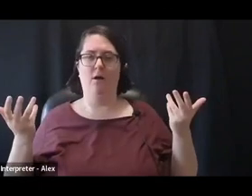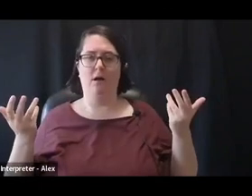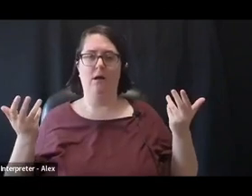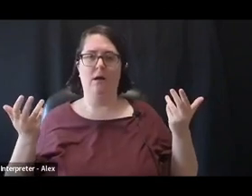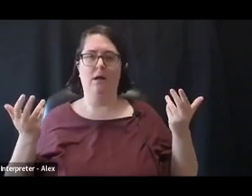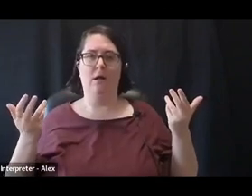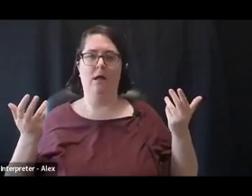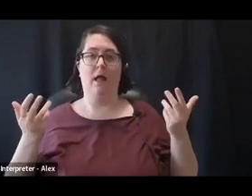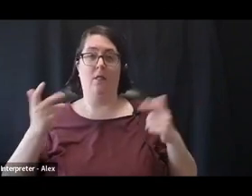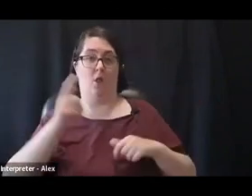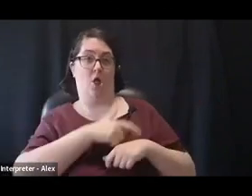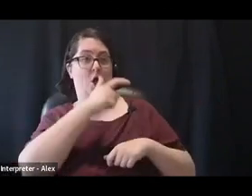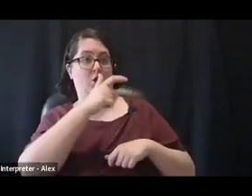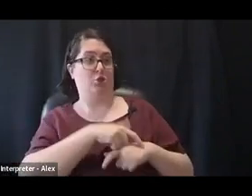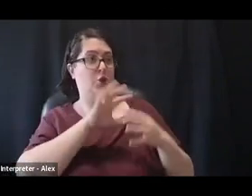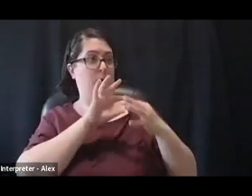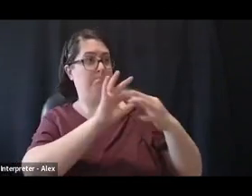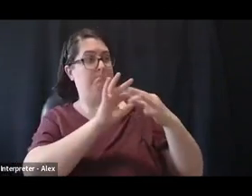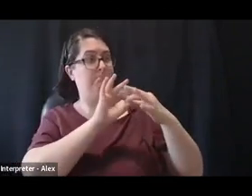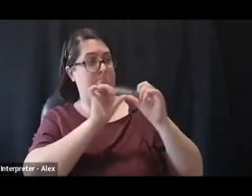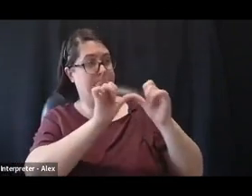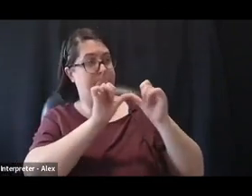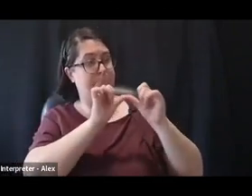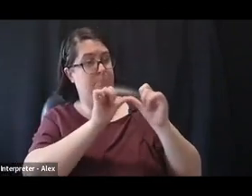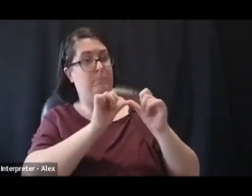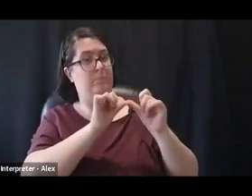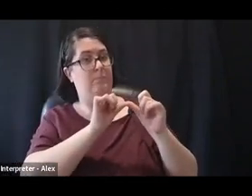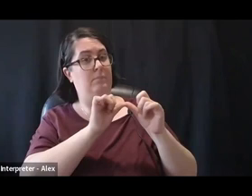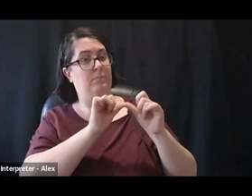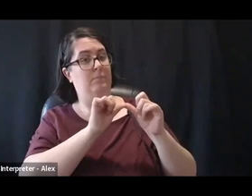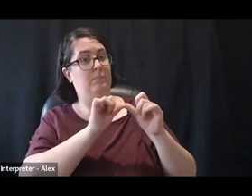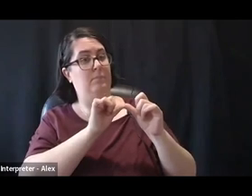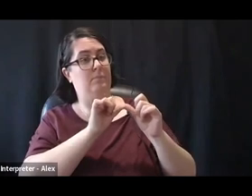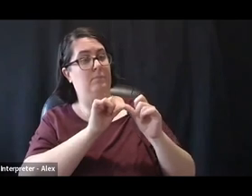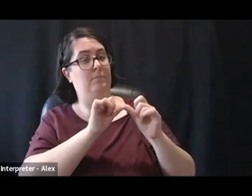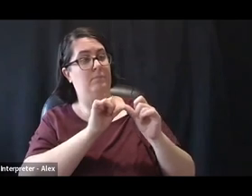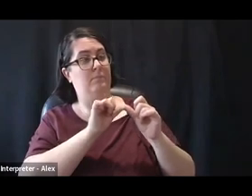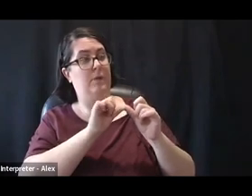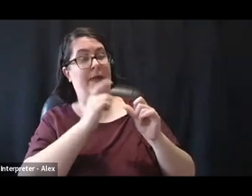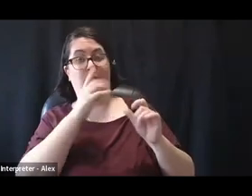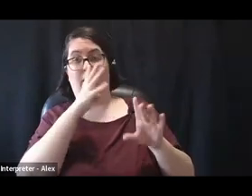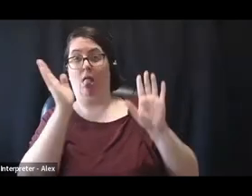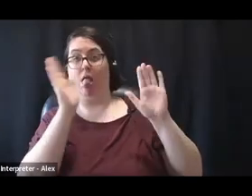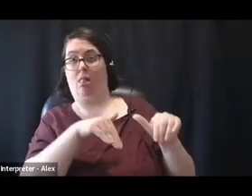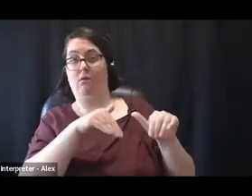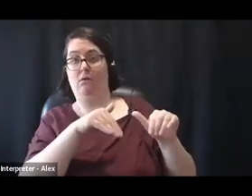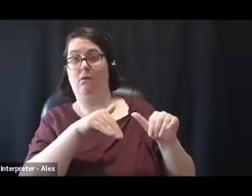And in these long-term relationships, it's to not fundamentally honor that in communal